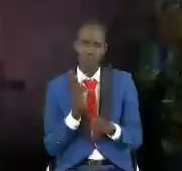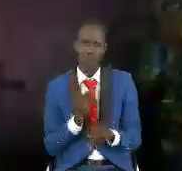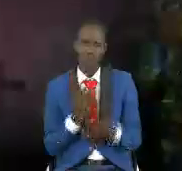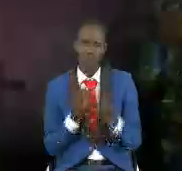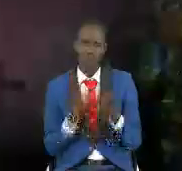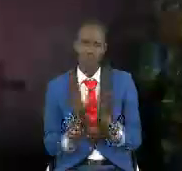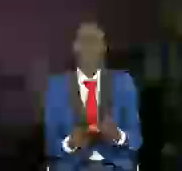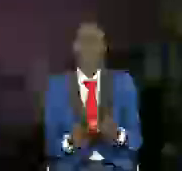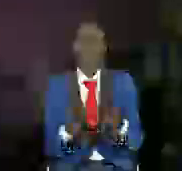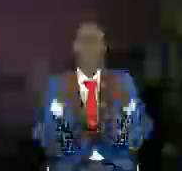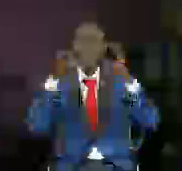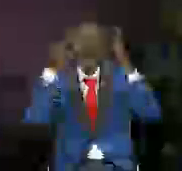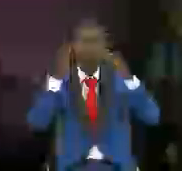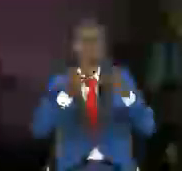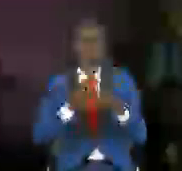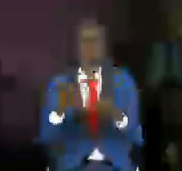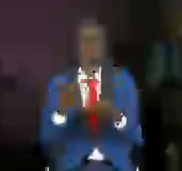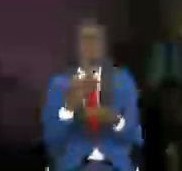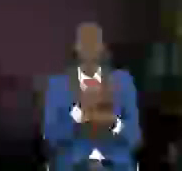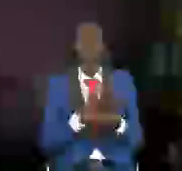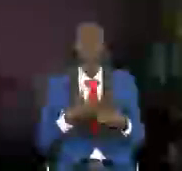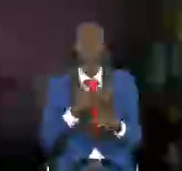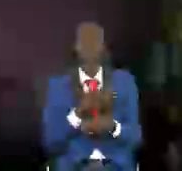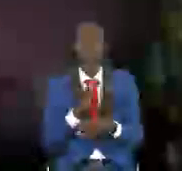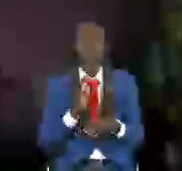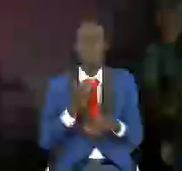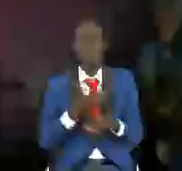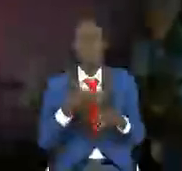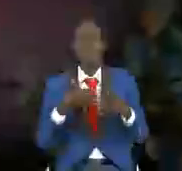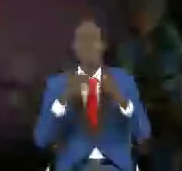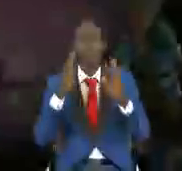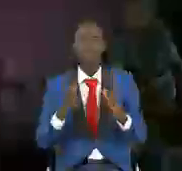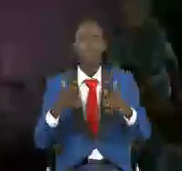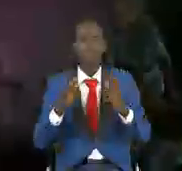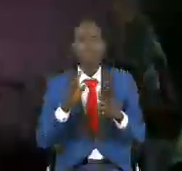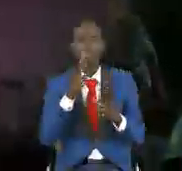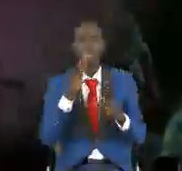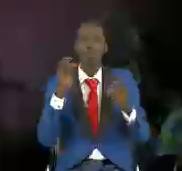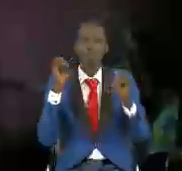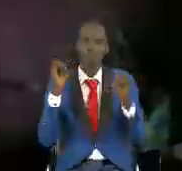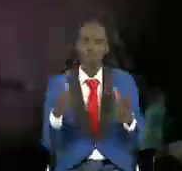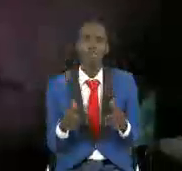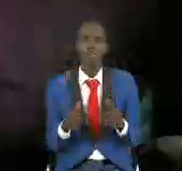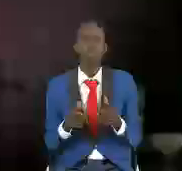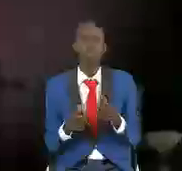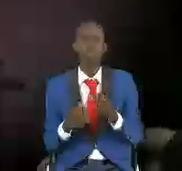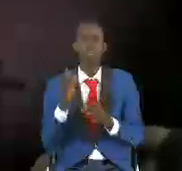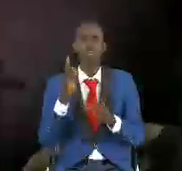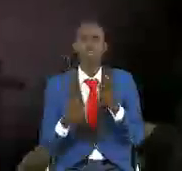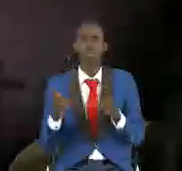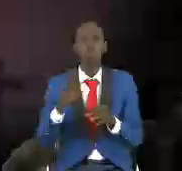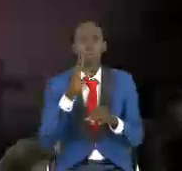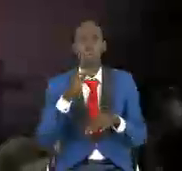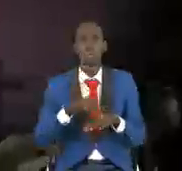Please, counselors, please, let's be fast. If you are at the right-hand side of the